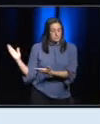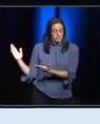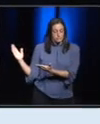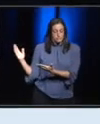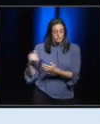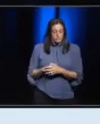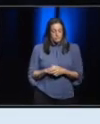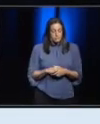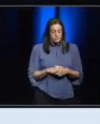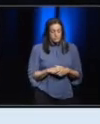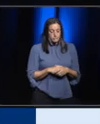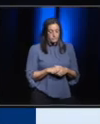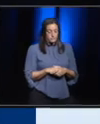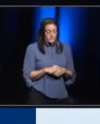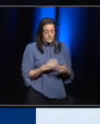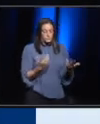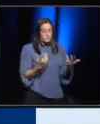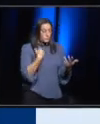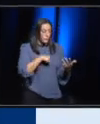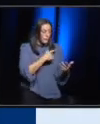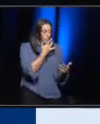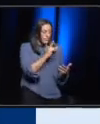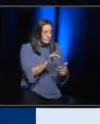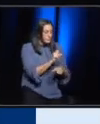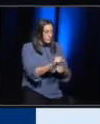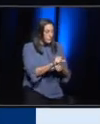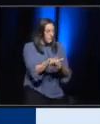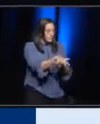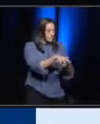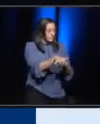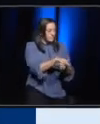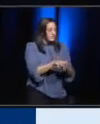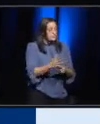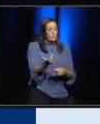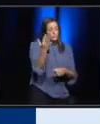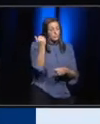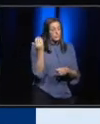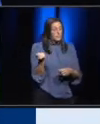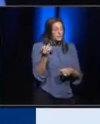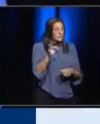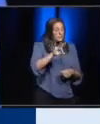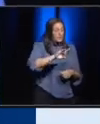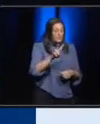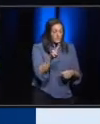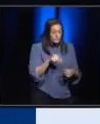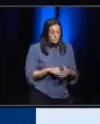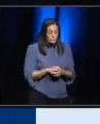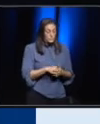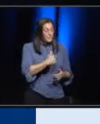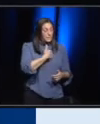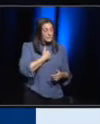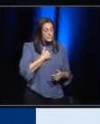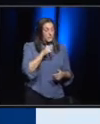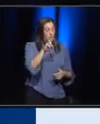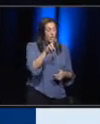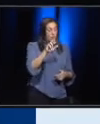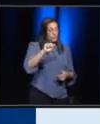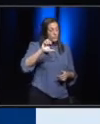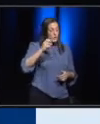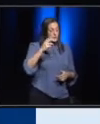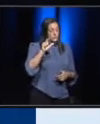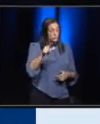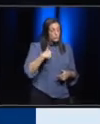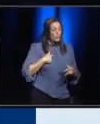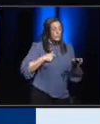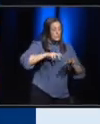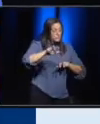live and work in this incredible place. In the beginning, 1982, Rachel Smolker and I hitchhiked up from Perth